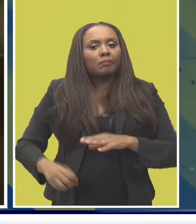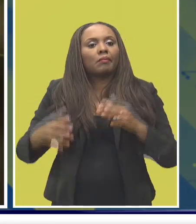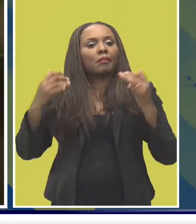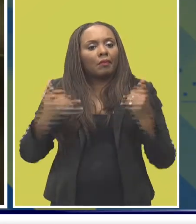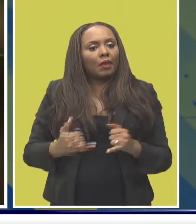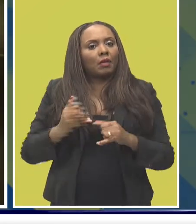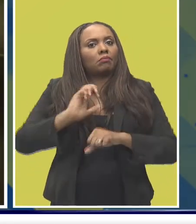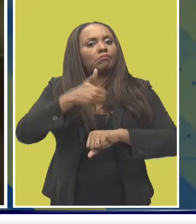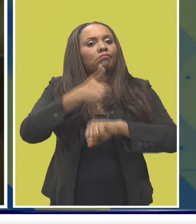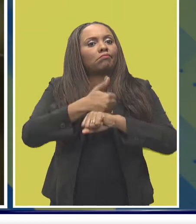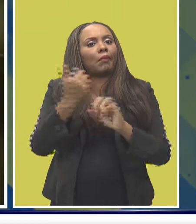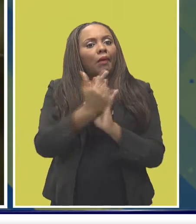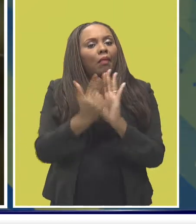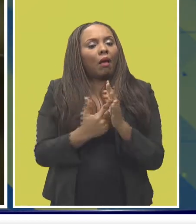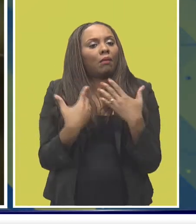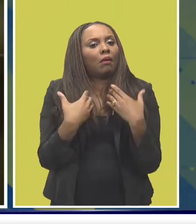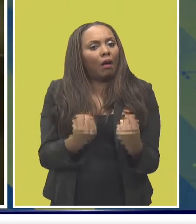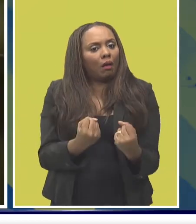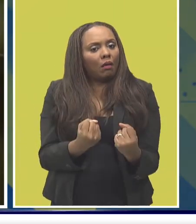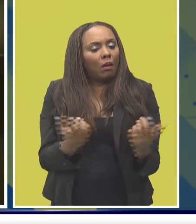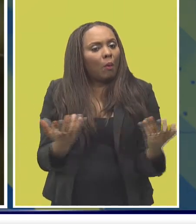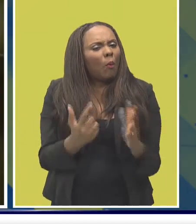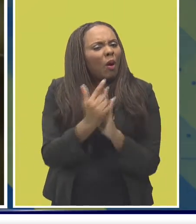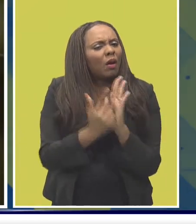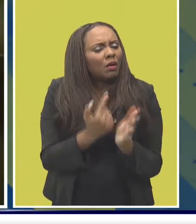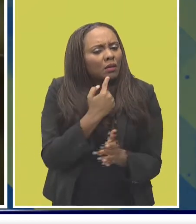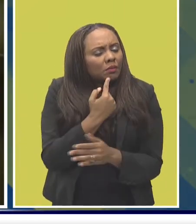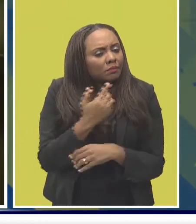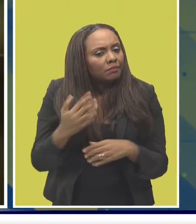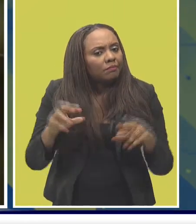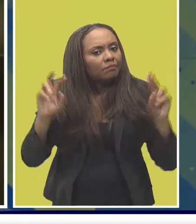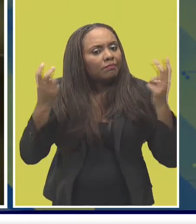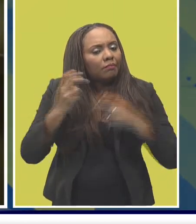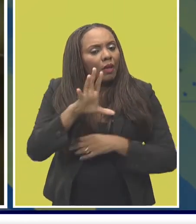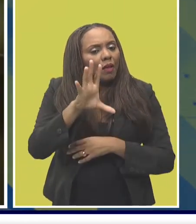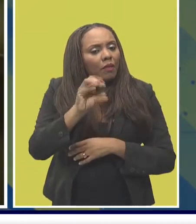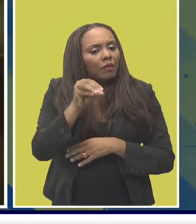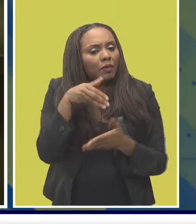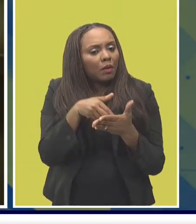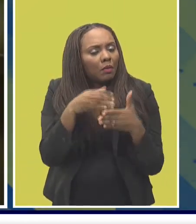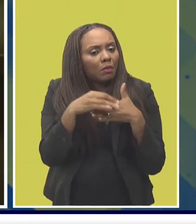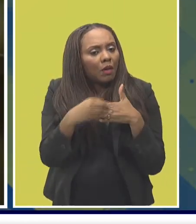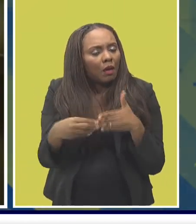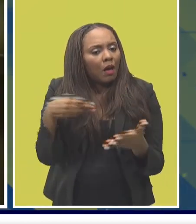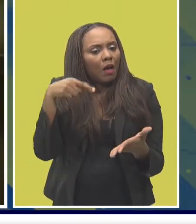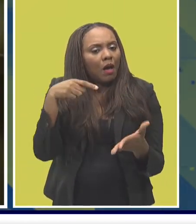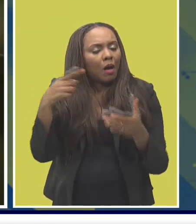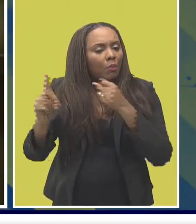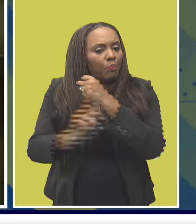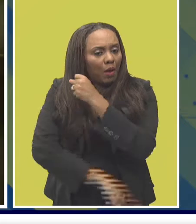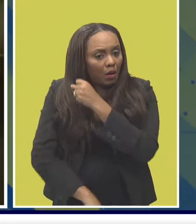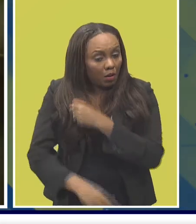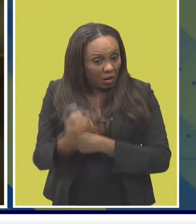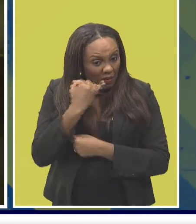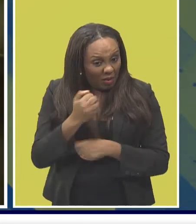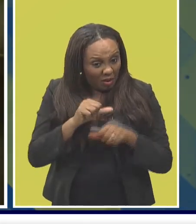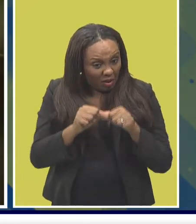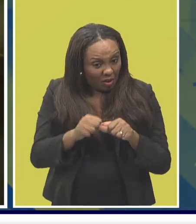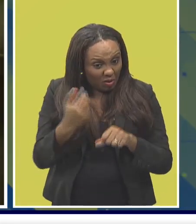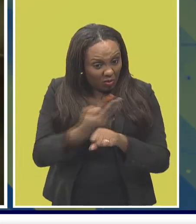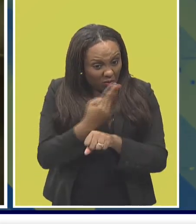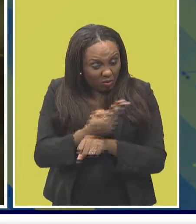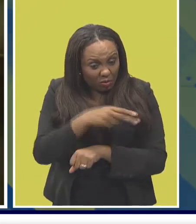test. And the law says, as it stands, that there's a $50,000 fine on summary conviction for persons who are still using these single-use